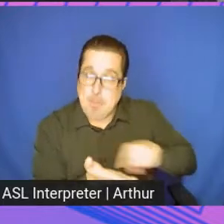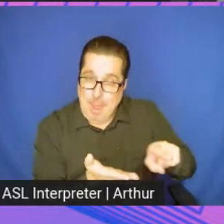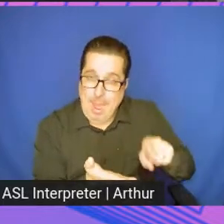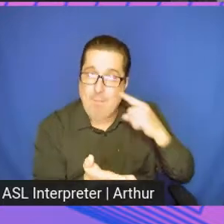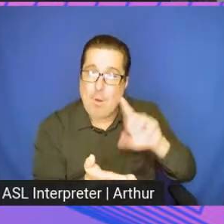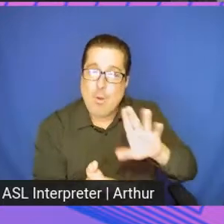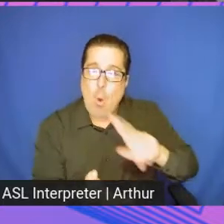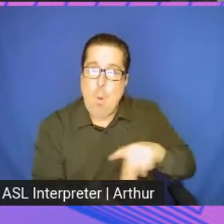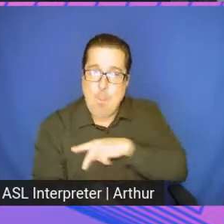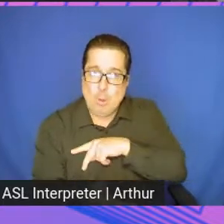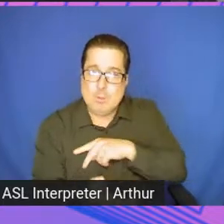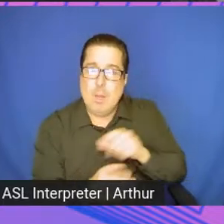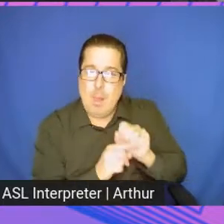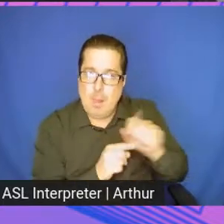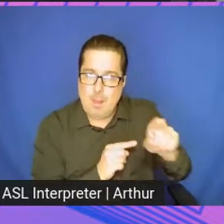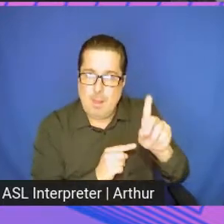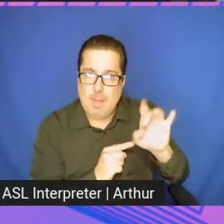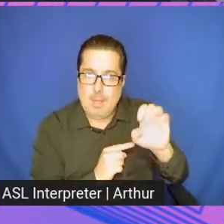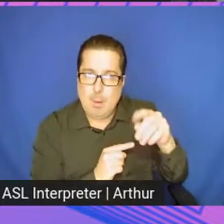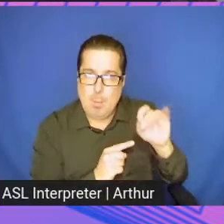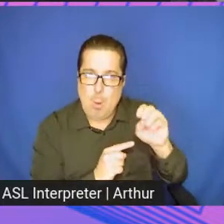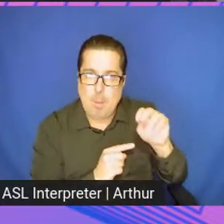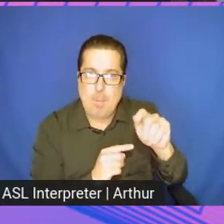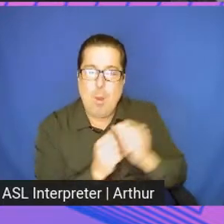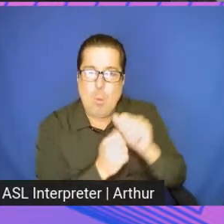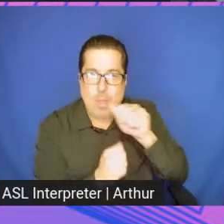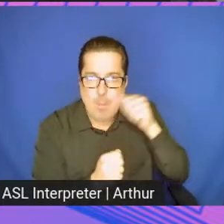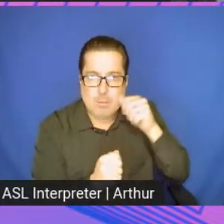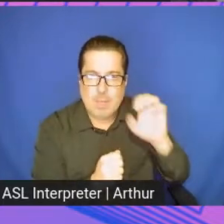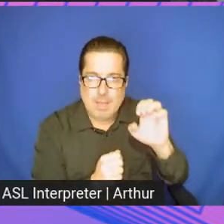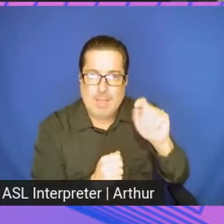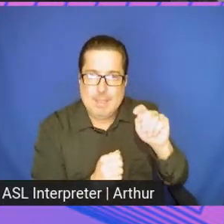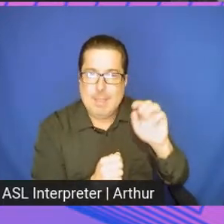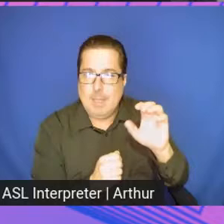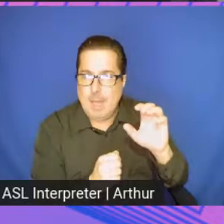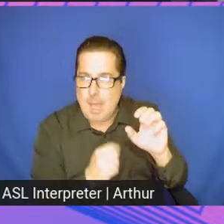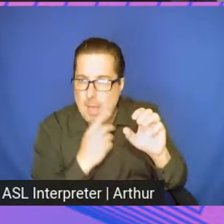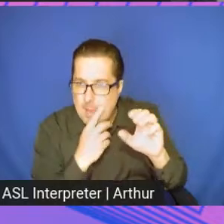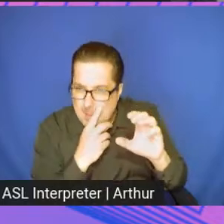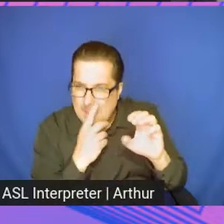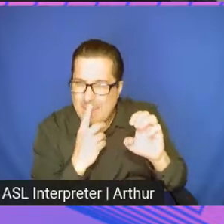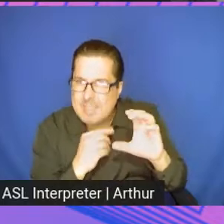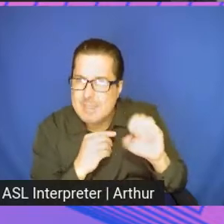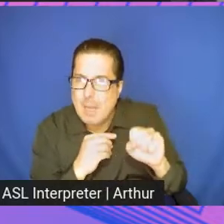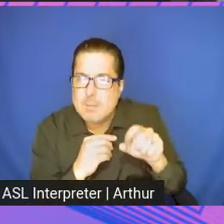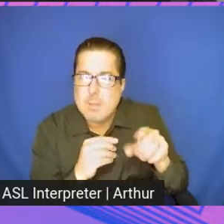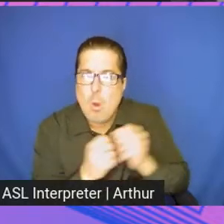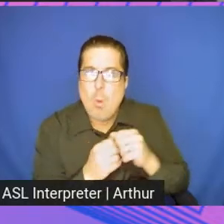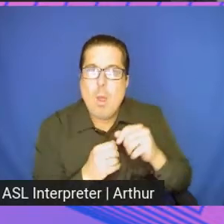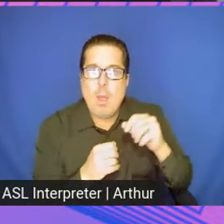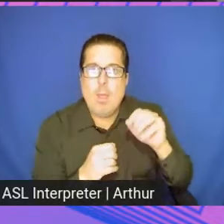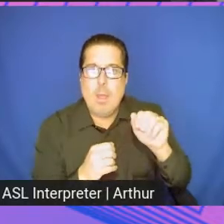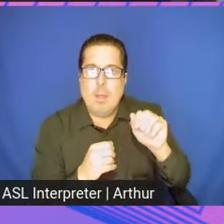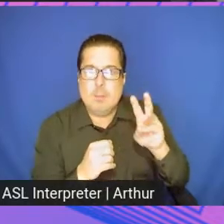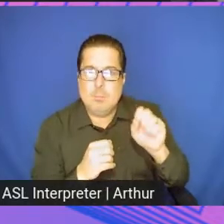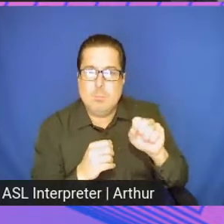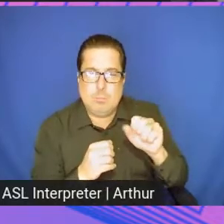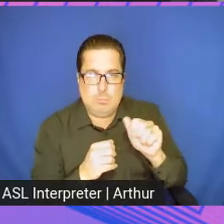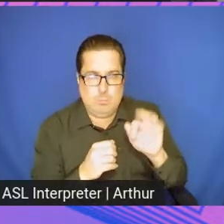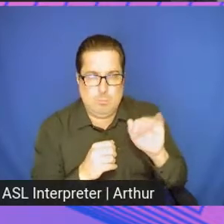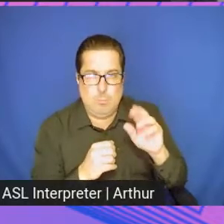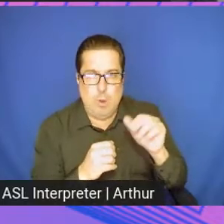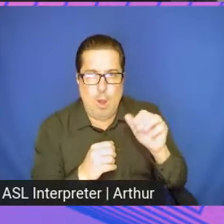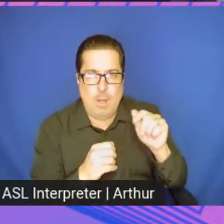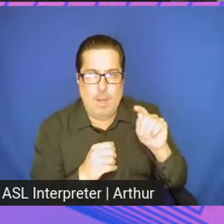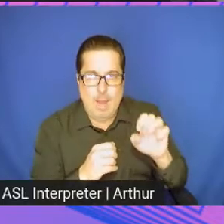deployment of Amazon EKS for connection to your AWS Fargate cluster. So that is something you